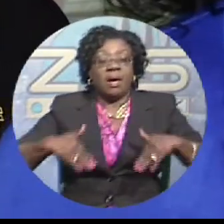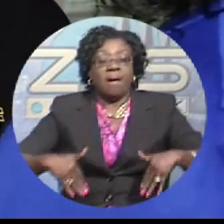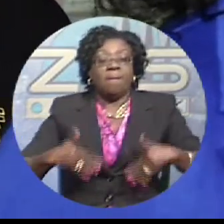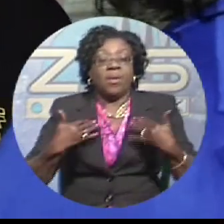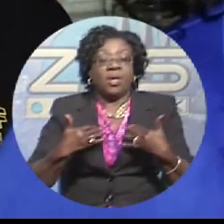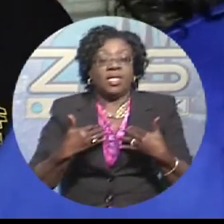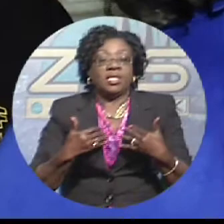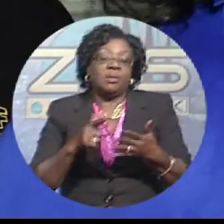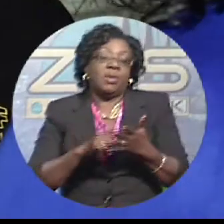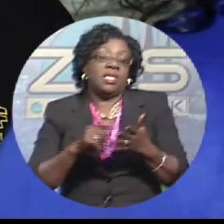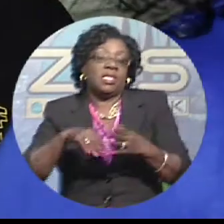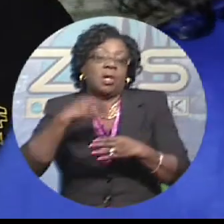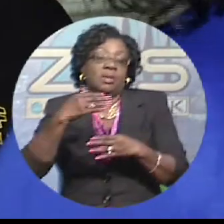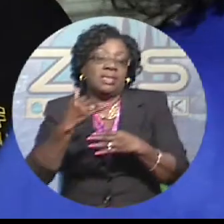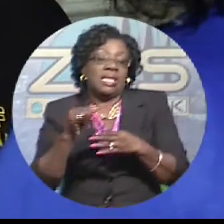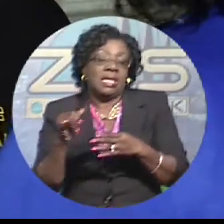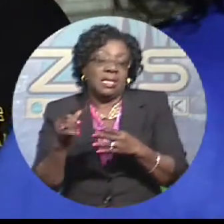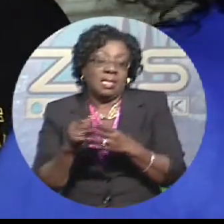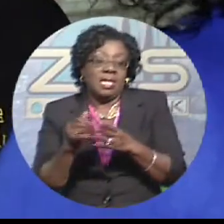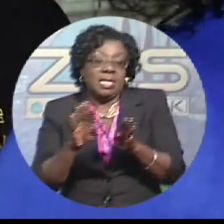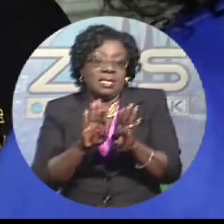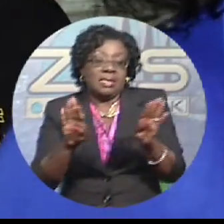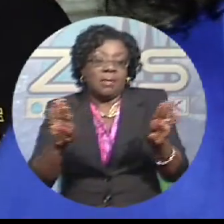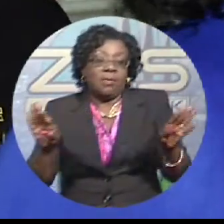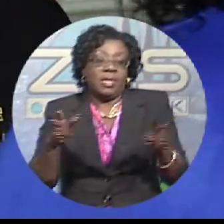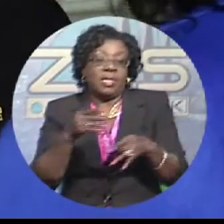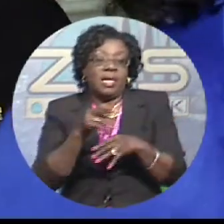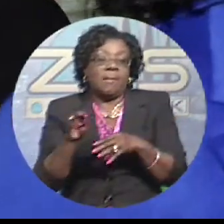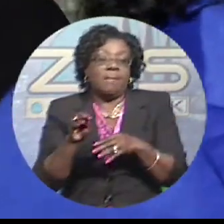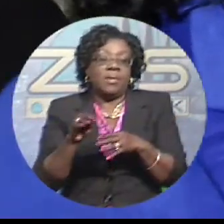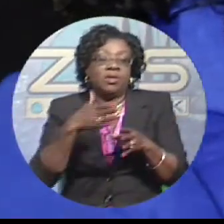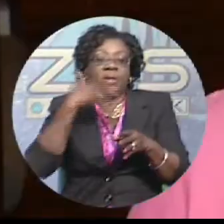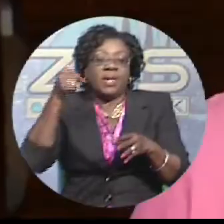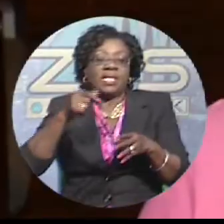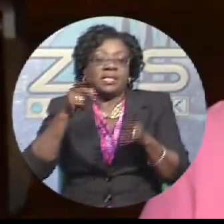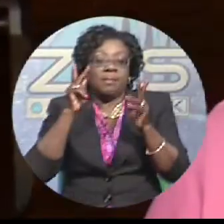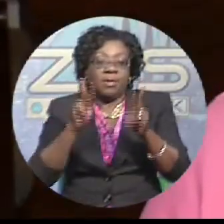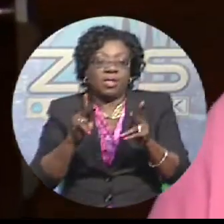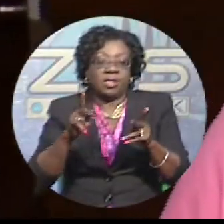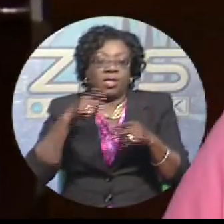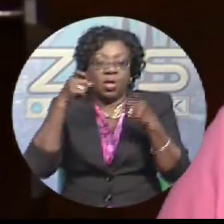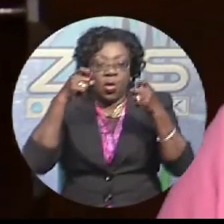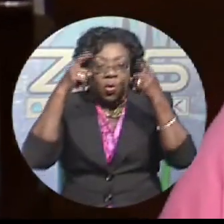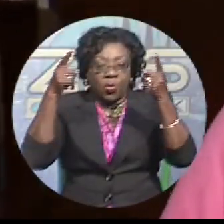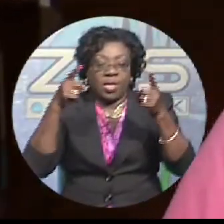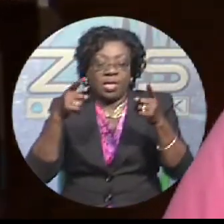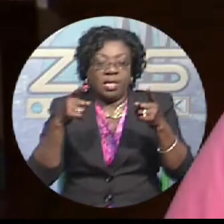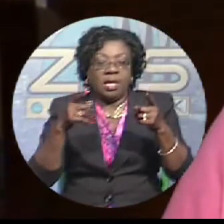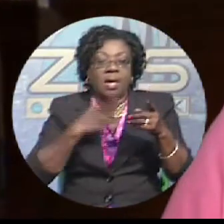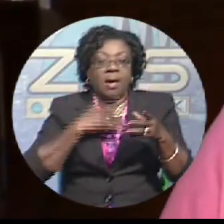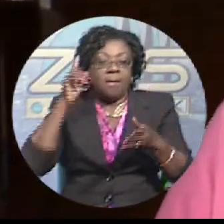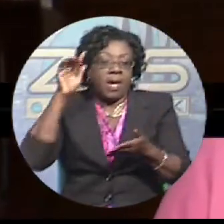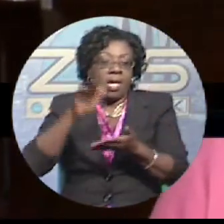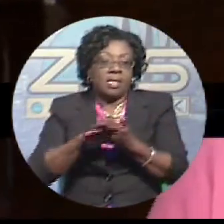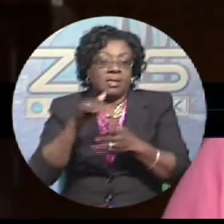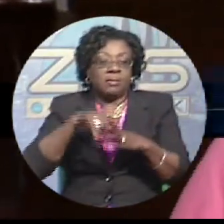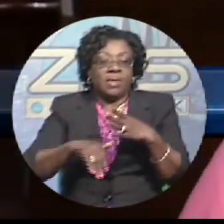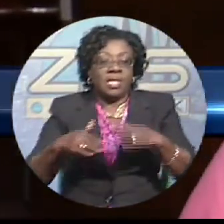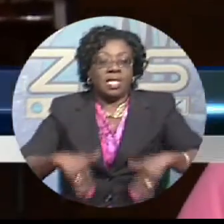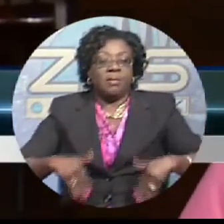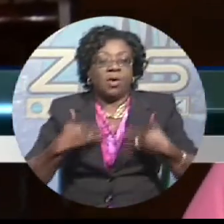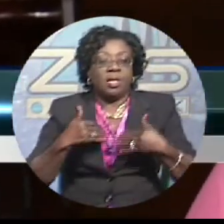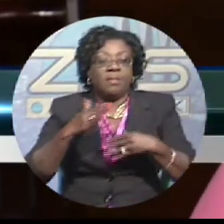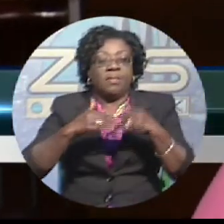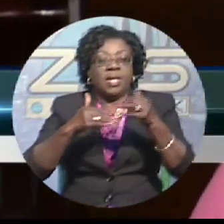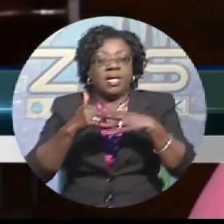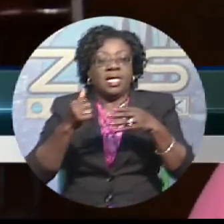like outstanding, to like separate them so the best person wins. My husband has been in the bodybuilding sport for a